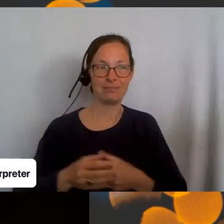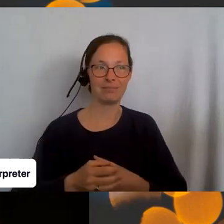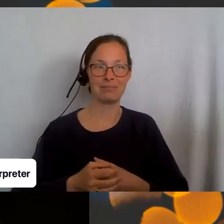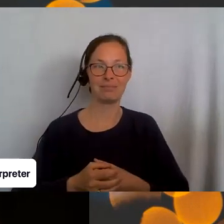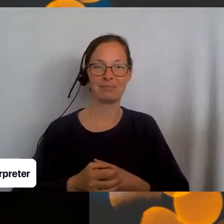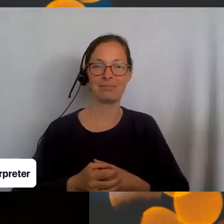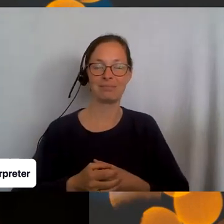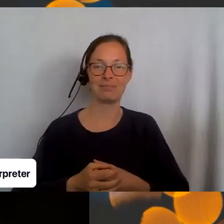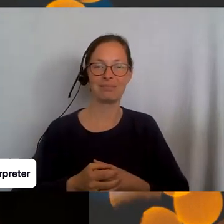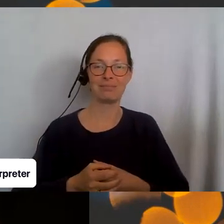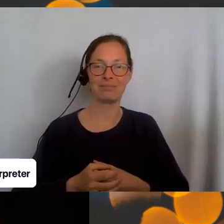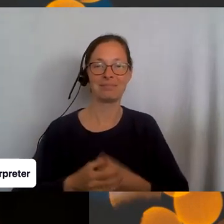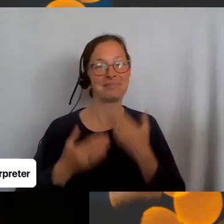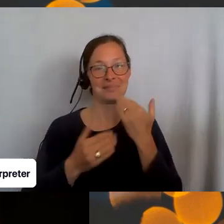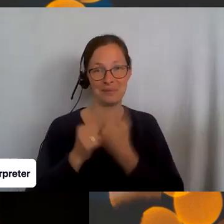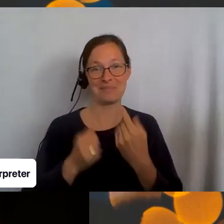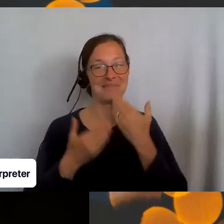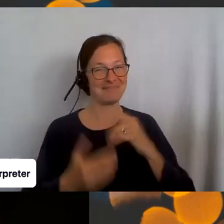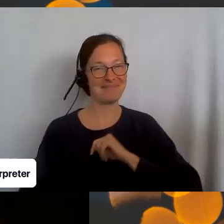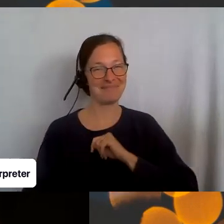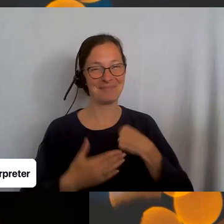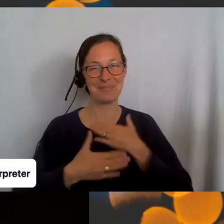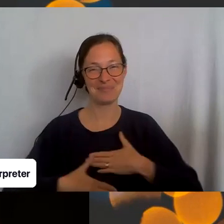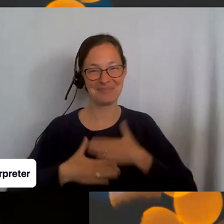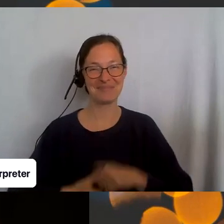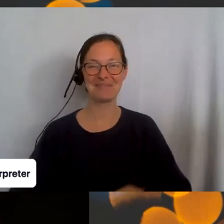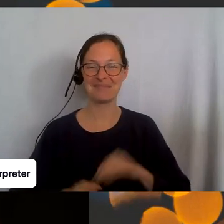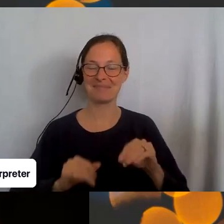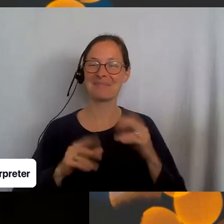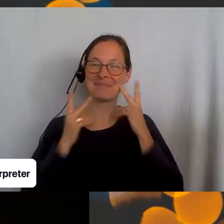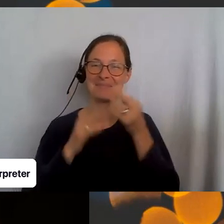Well, thank you, everybody. Thank you, Tanisa. Appreciate it. And we'll see you soon, hopefully.